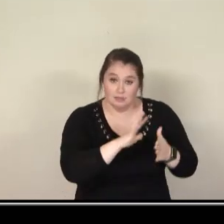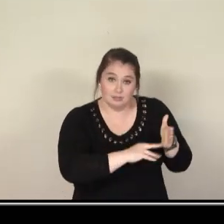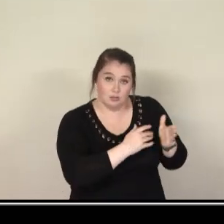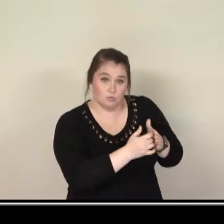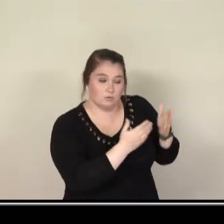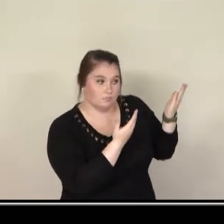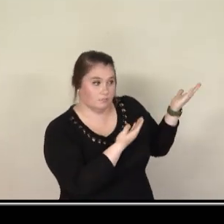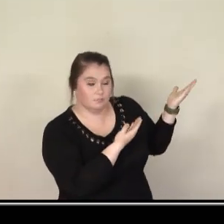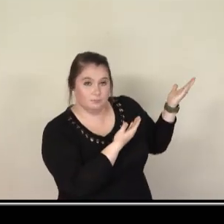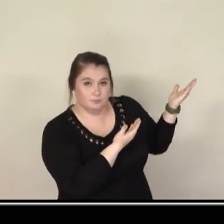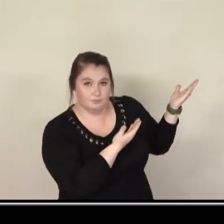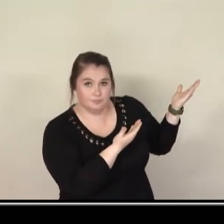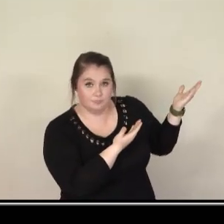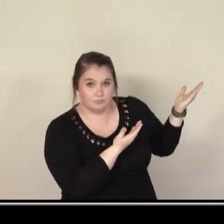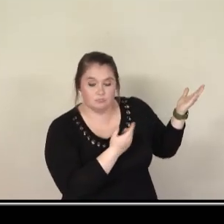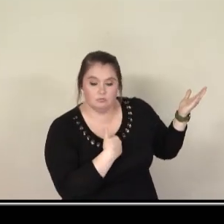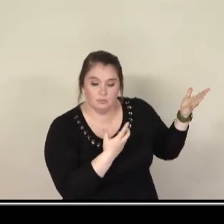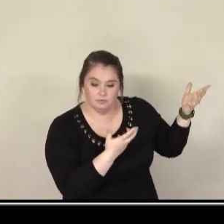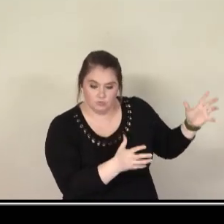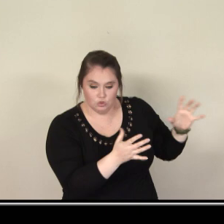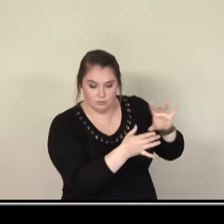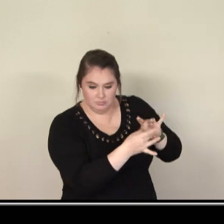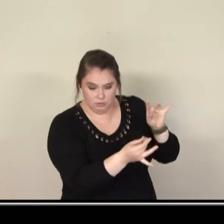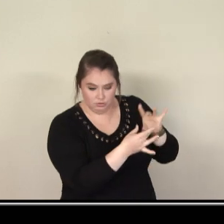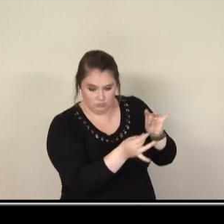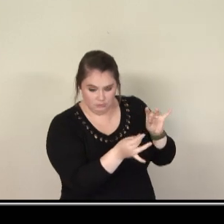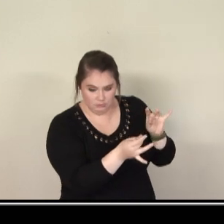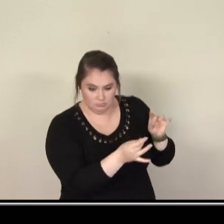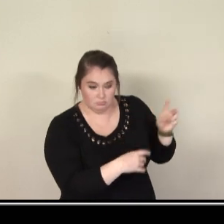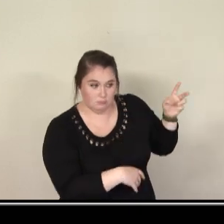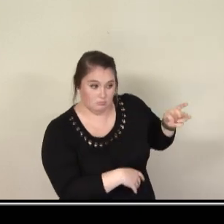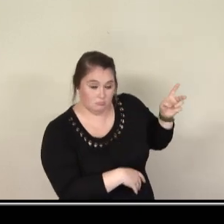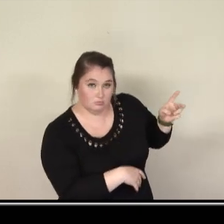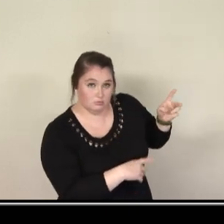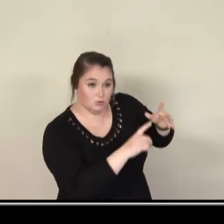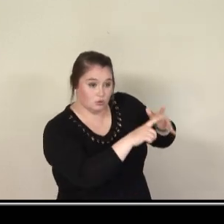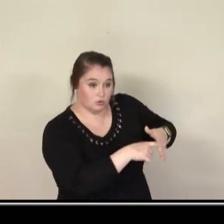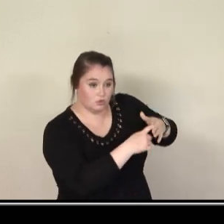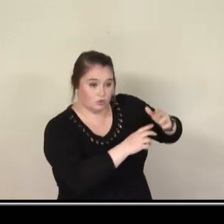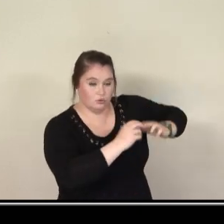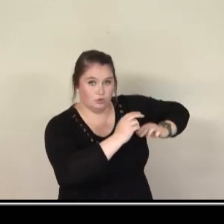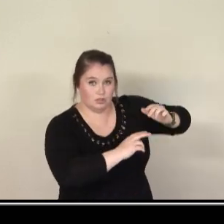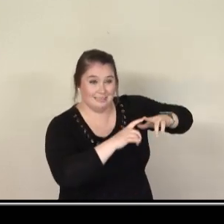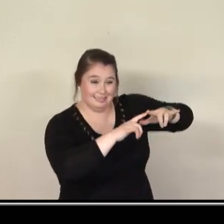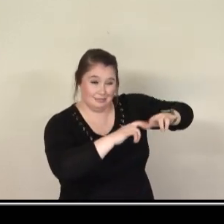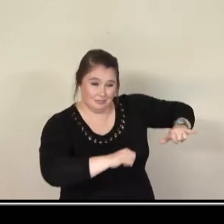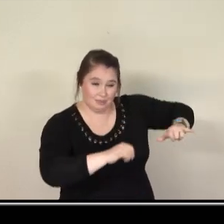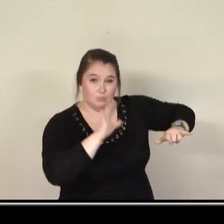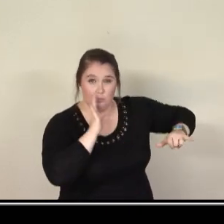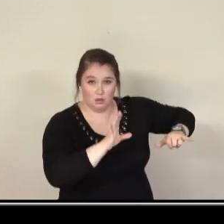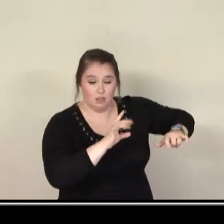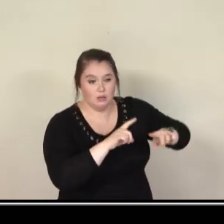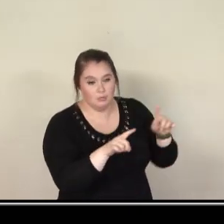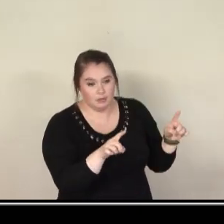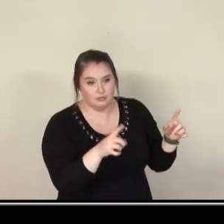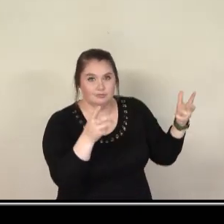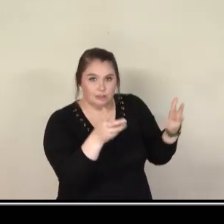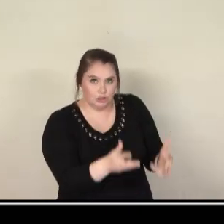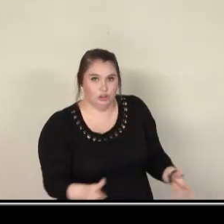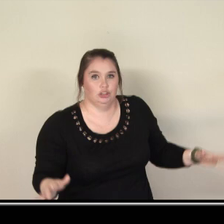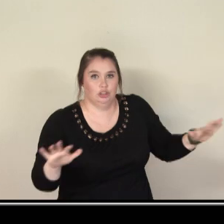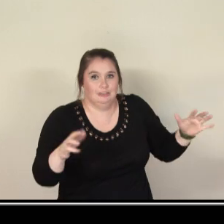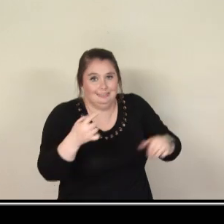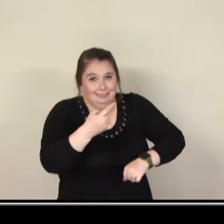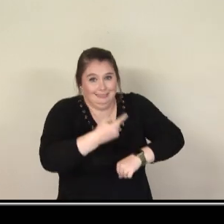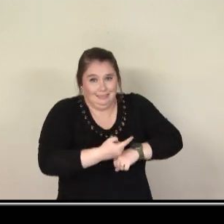here. So as I mentioned, they're both starting construction generally around the same time, but their completion dates